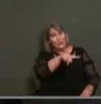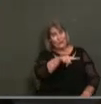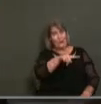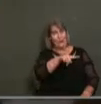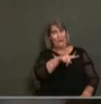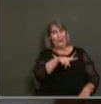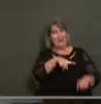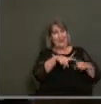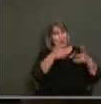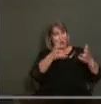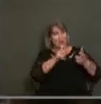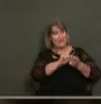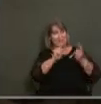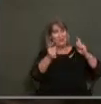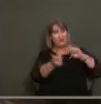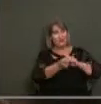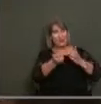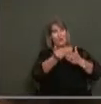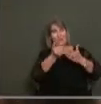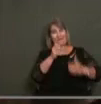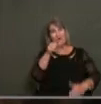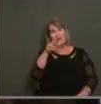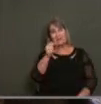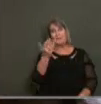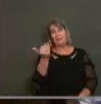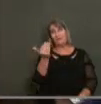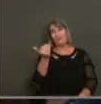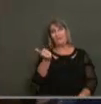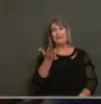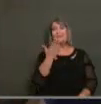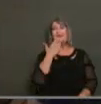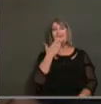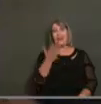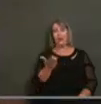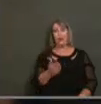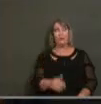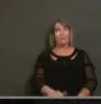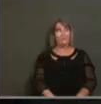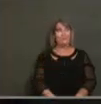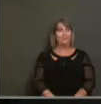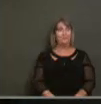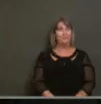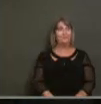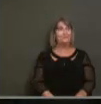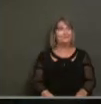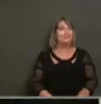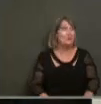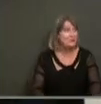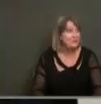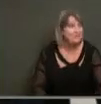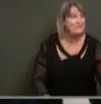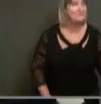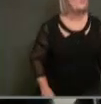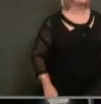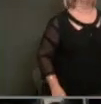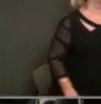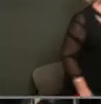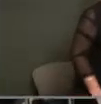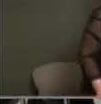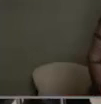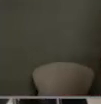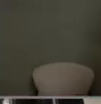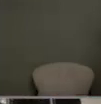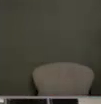going to change before September 15th? Thank you. Thank you for that question. And just to provide